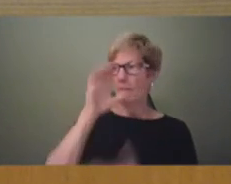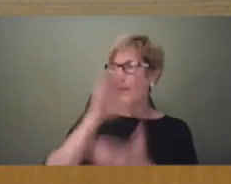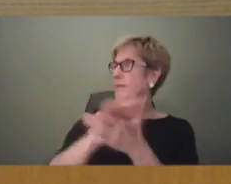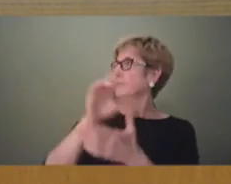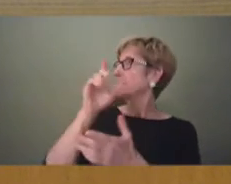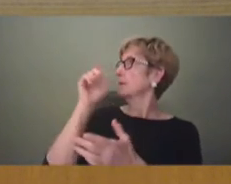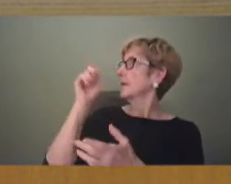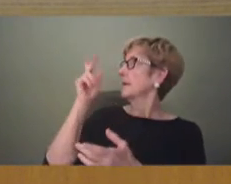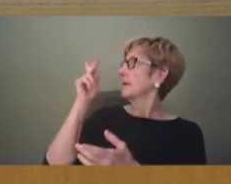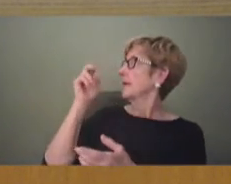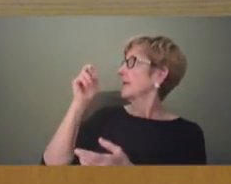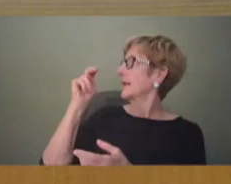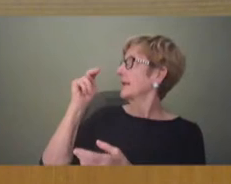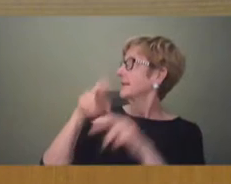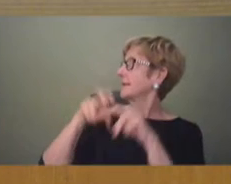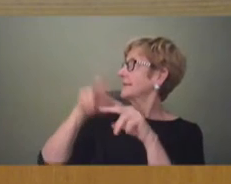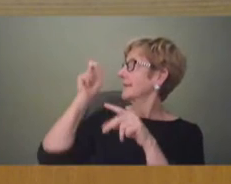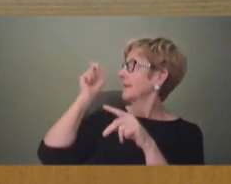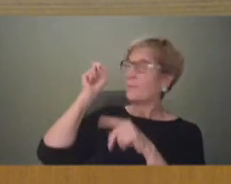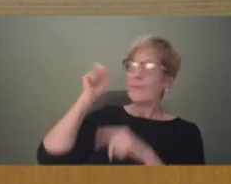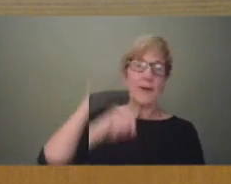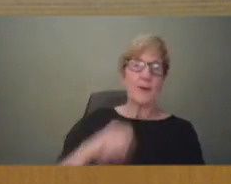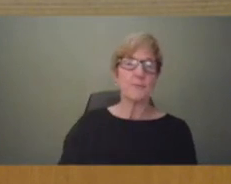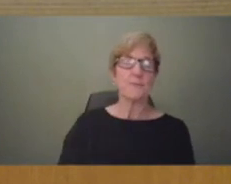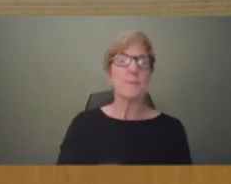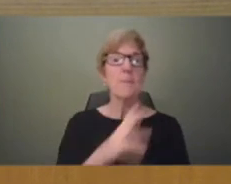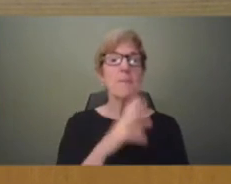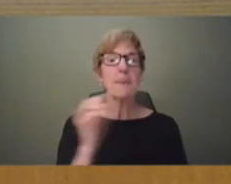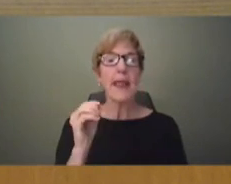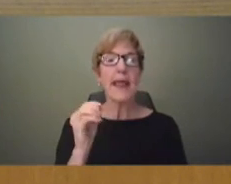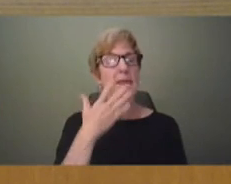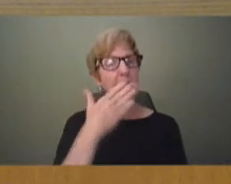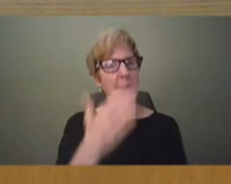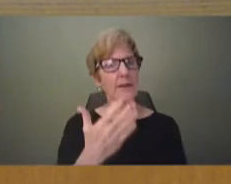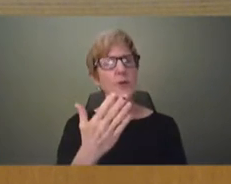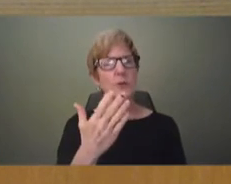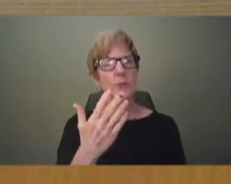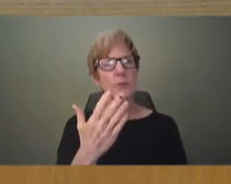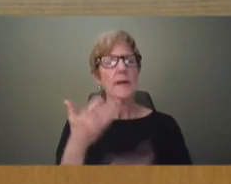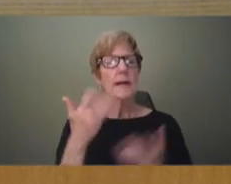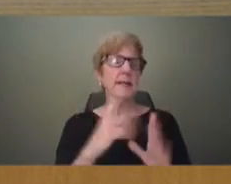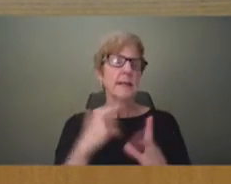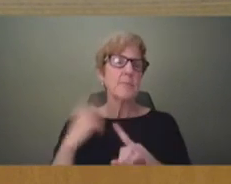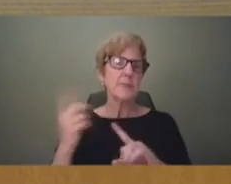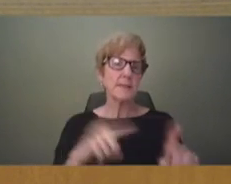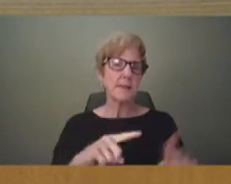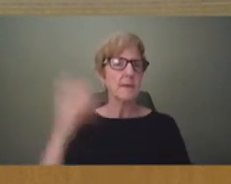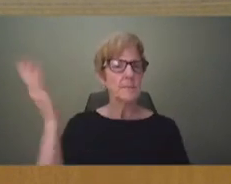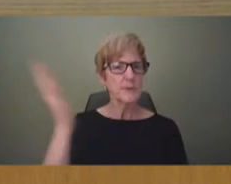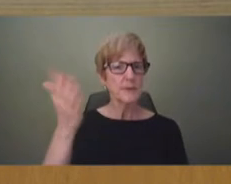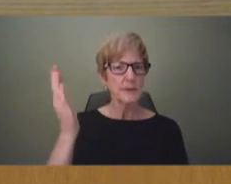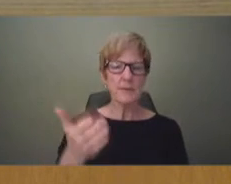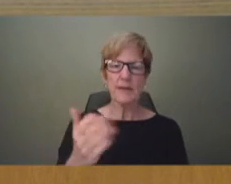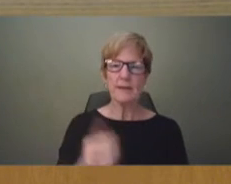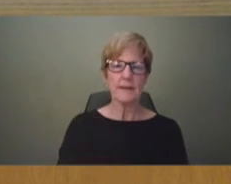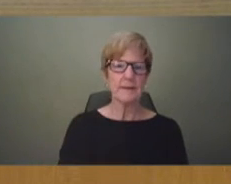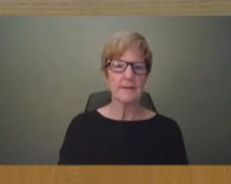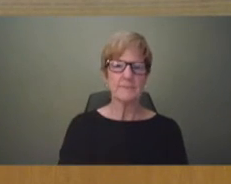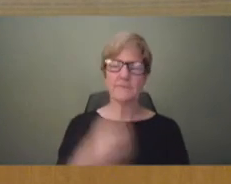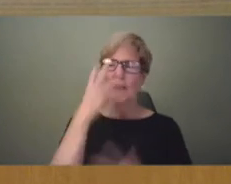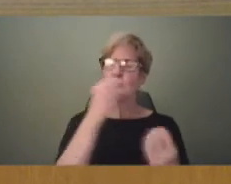up there and uh thank you again for allowing me to come to speak to this beautiful on this beautiful